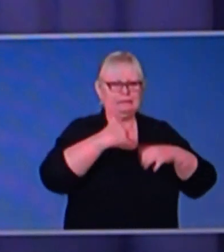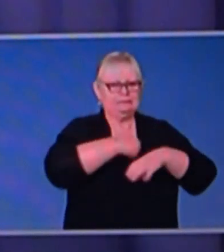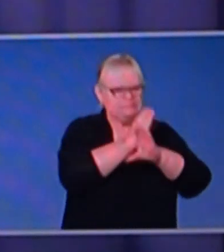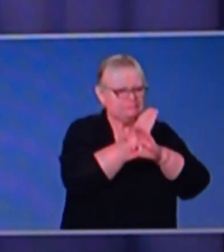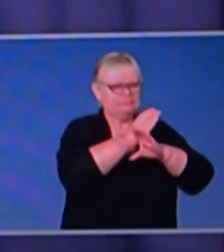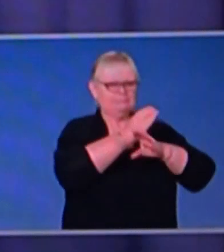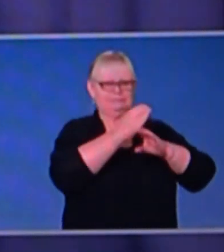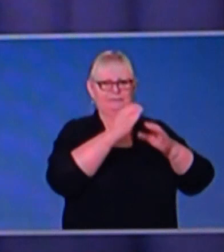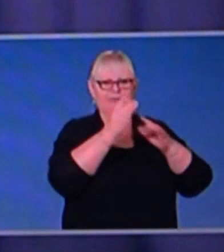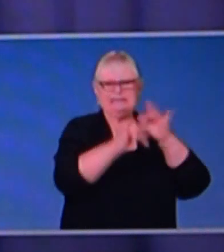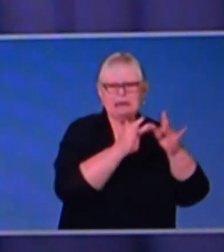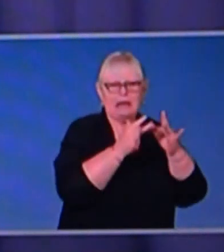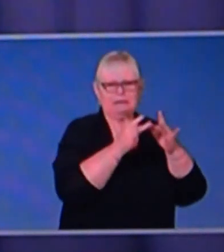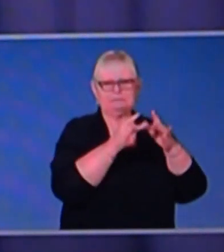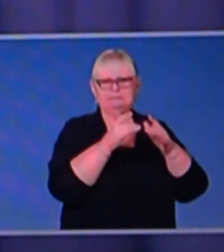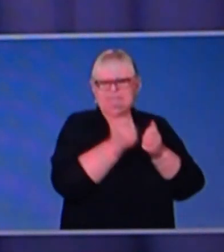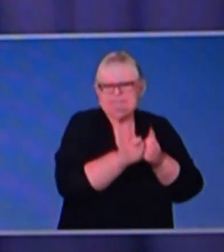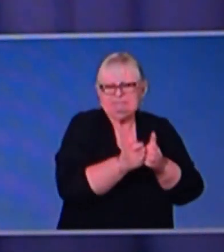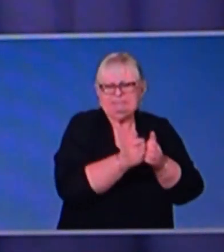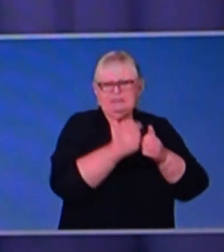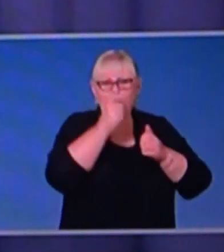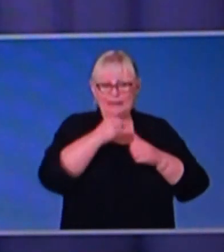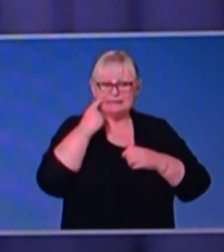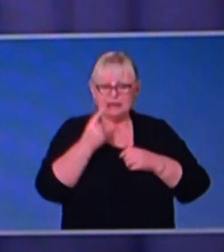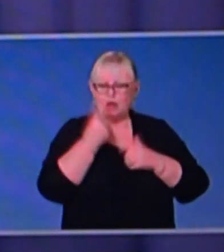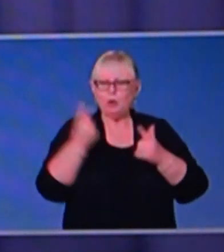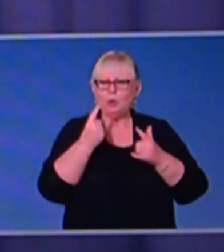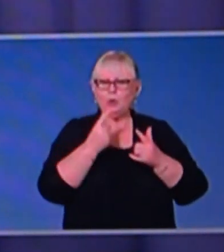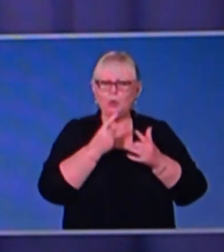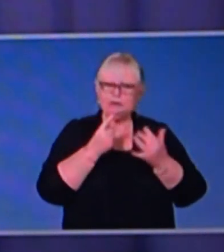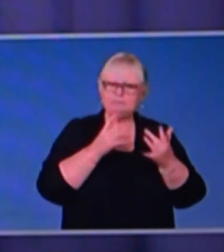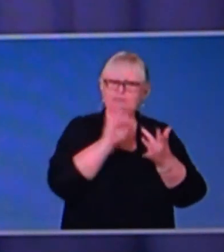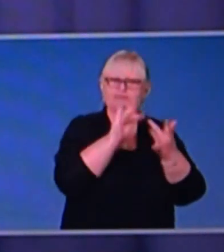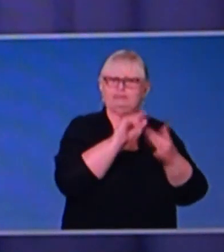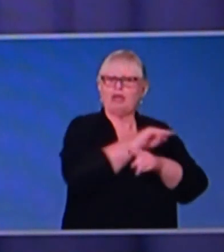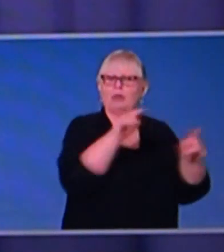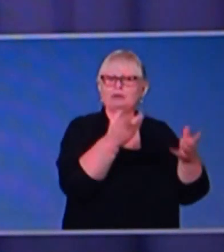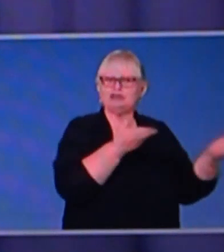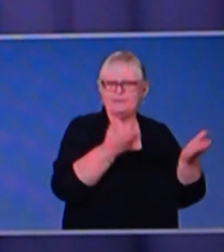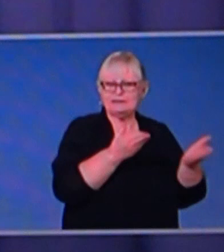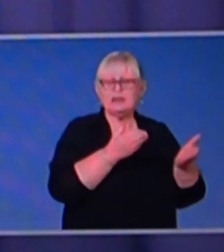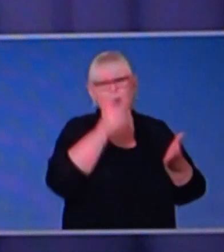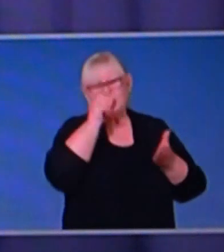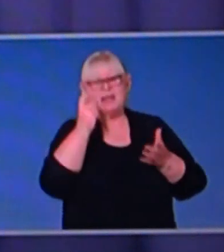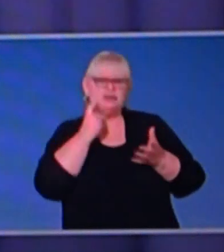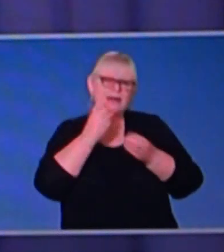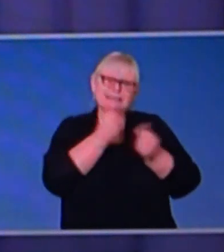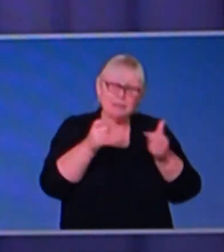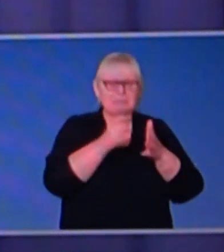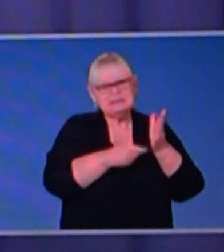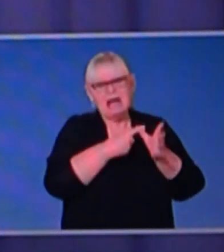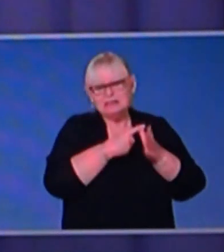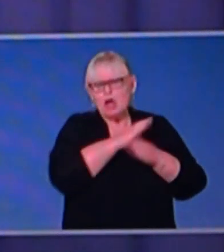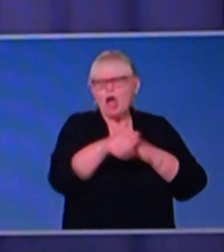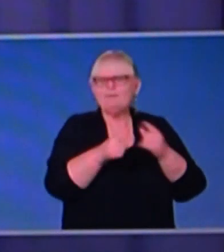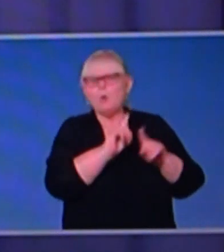look at engagement rates, we can certainly look at those who are reaching out, and we can try and pick up some trend data. As I said to the Prime